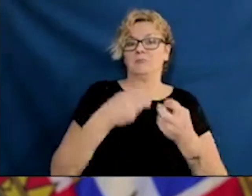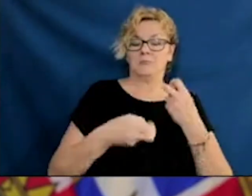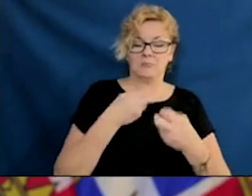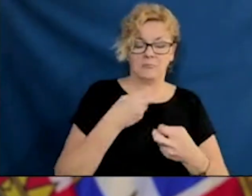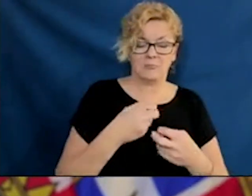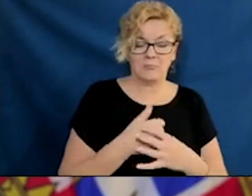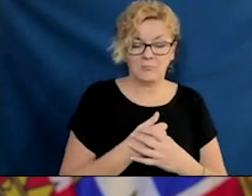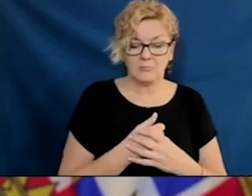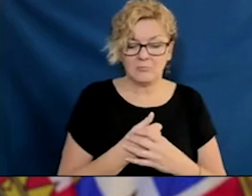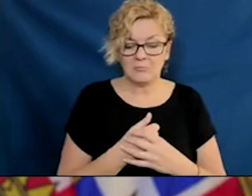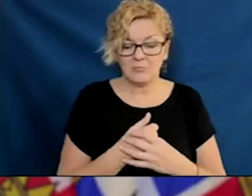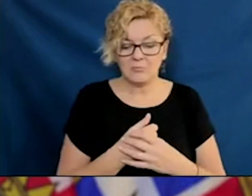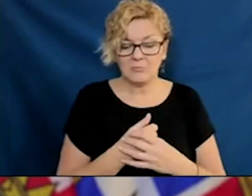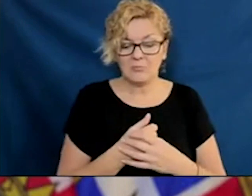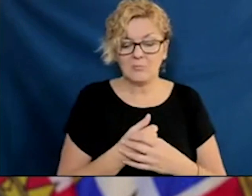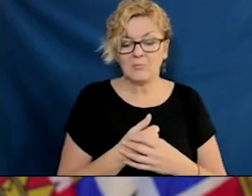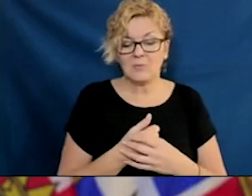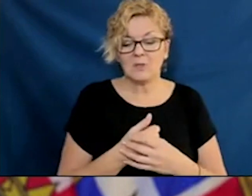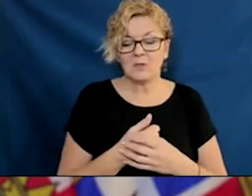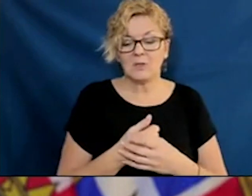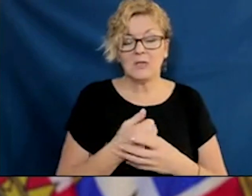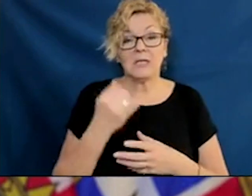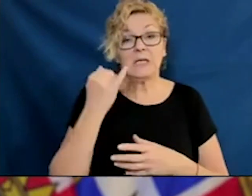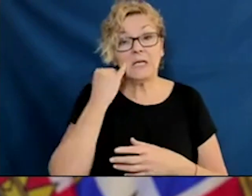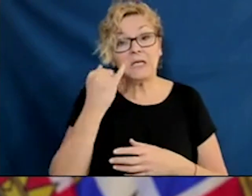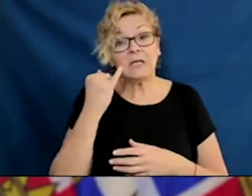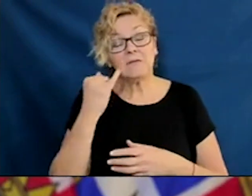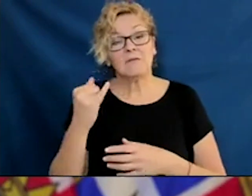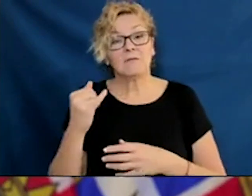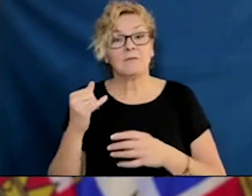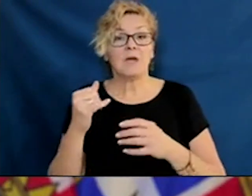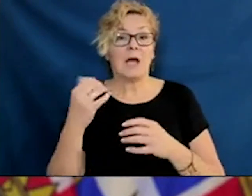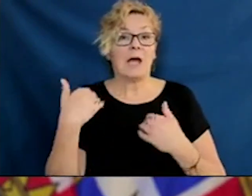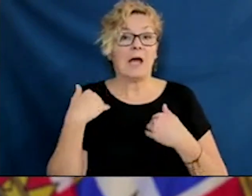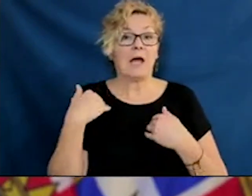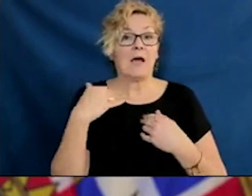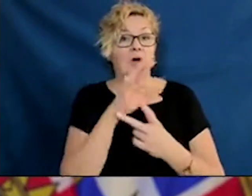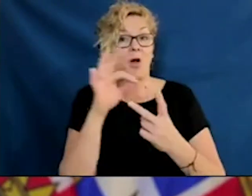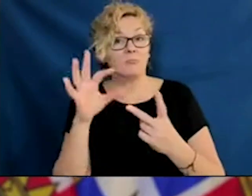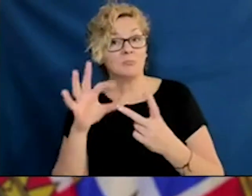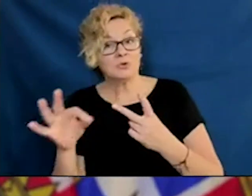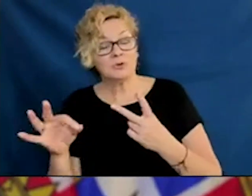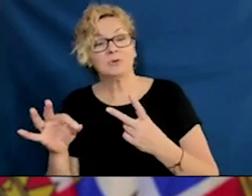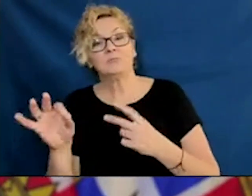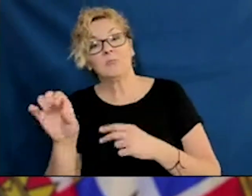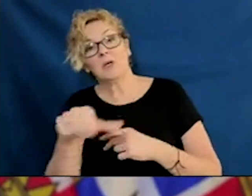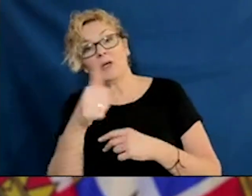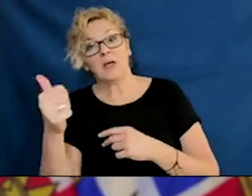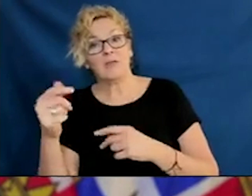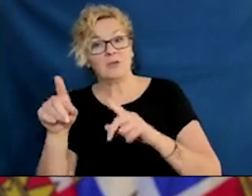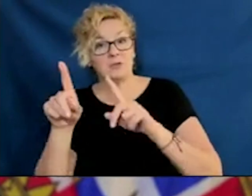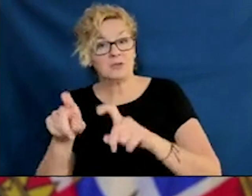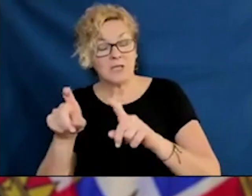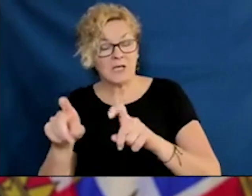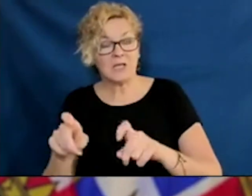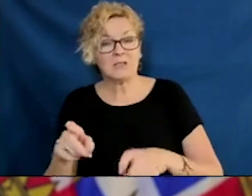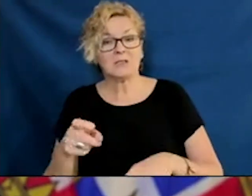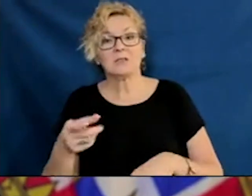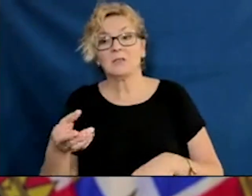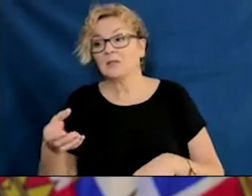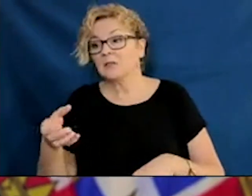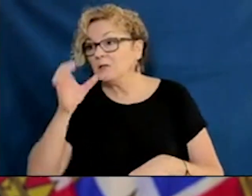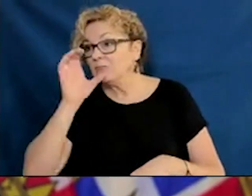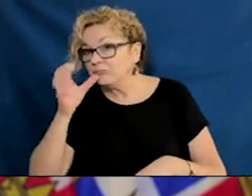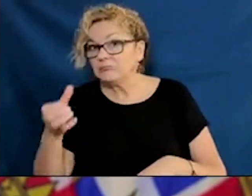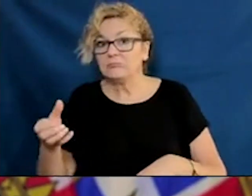been approved by Health Canada finally are not yet available here, but we'll be looking for those as well. And of course, we